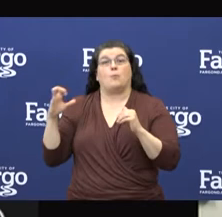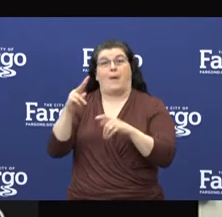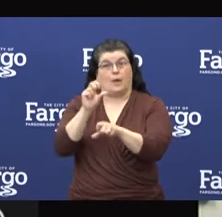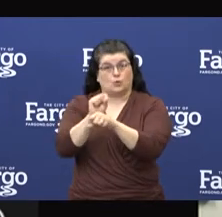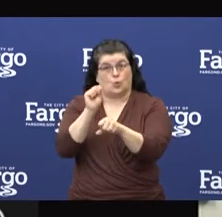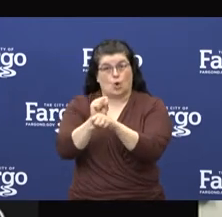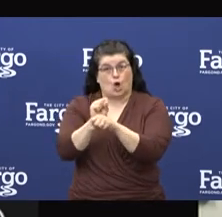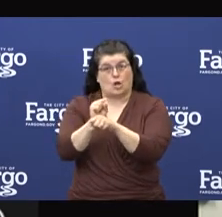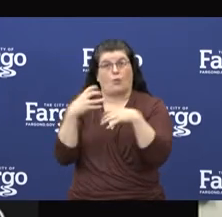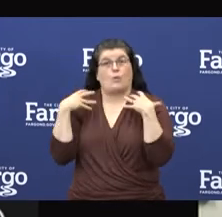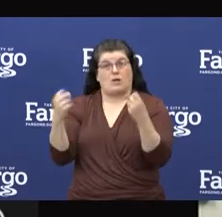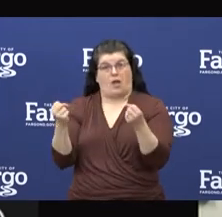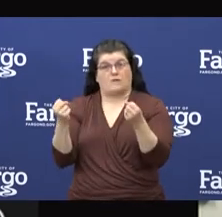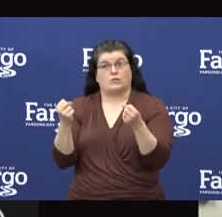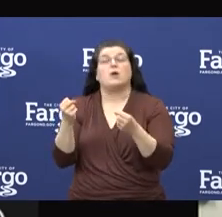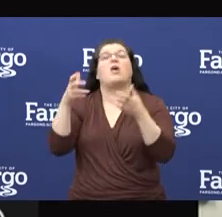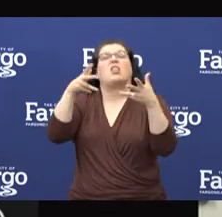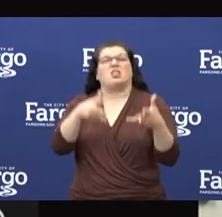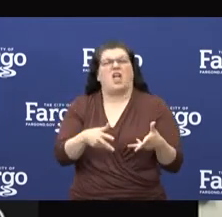rest are all at home